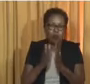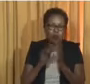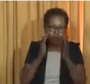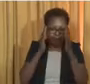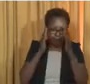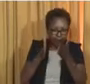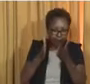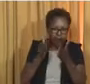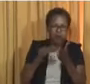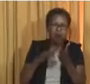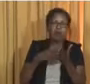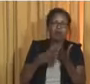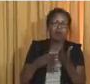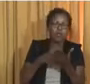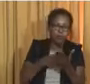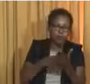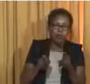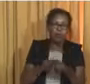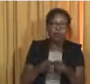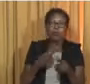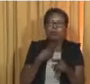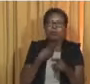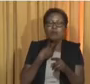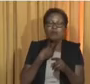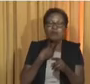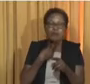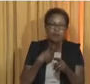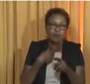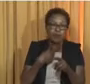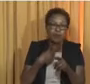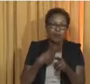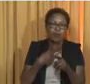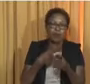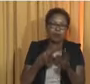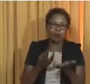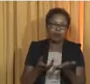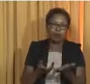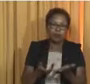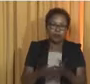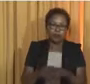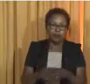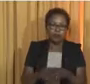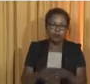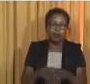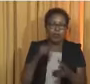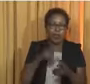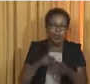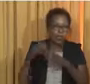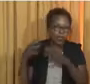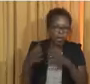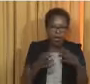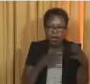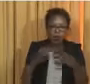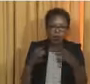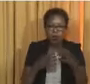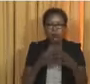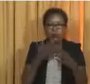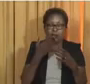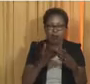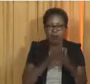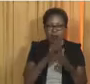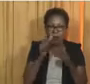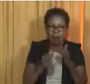what has been termed as tiered design amendment rules. This argument is augmented by the articles